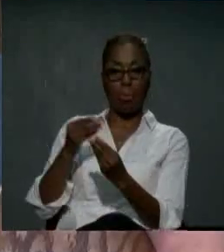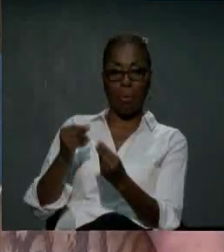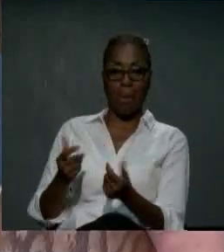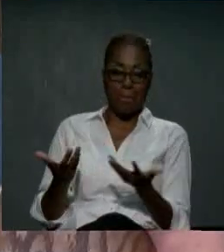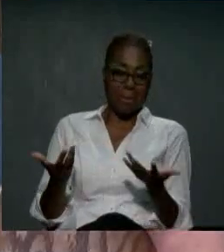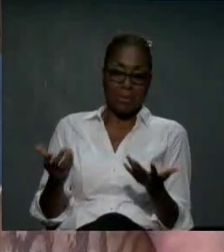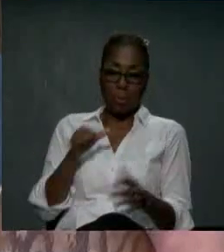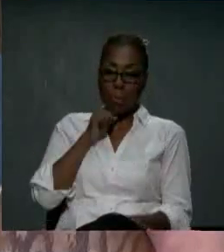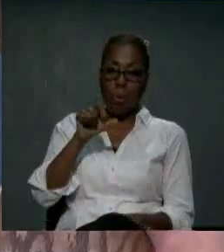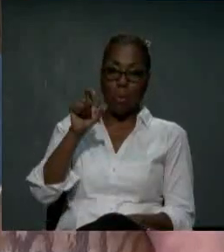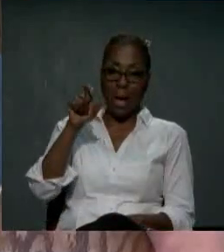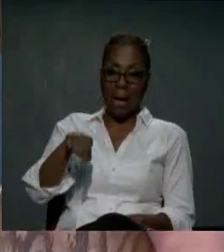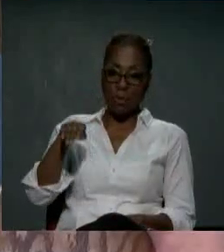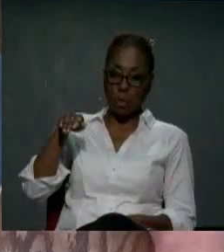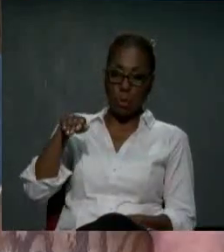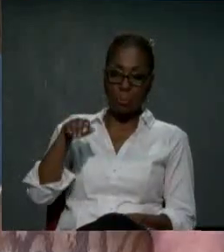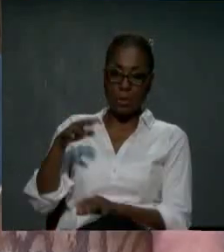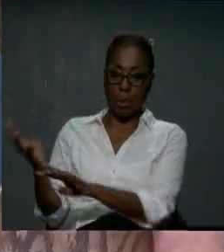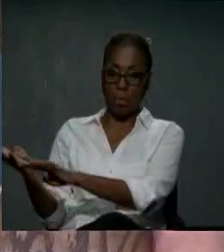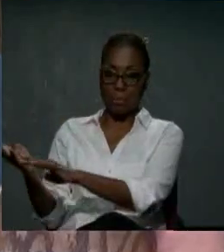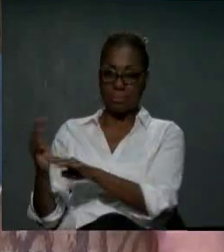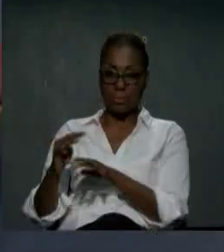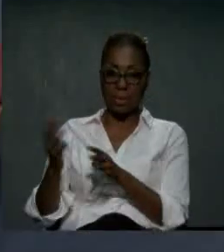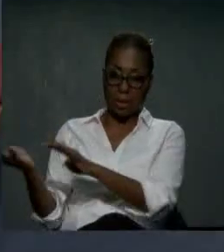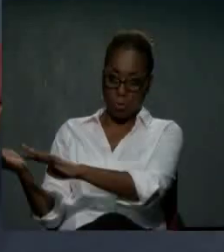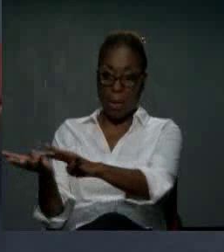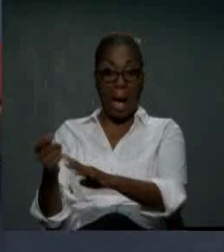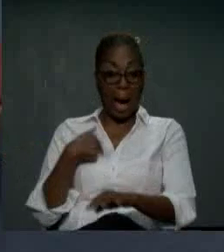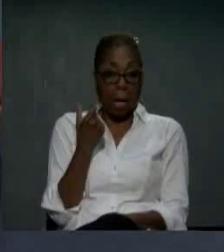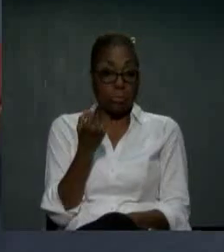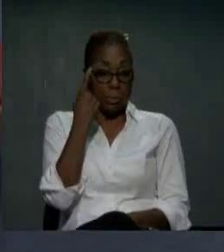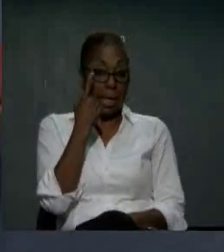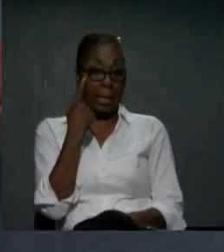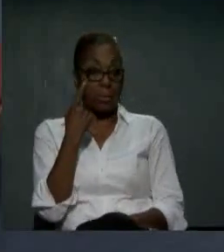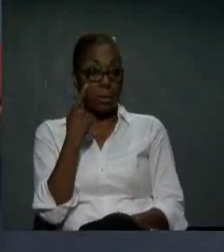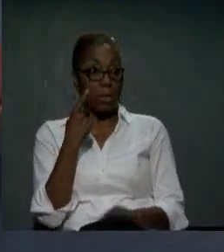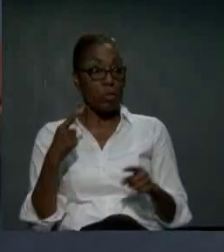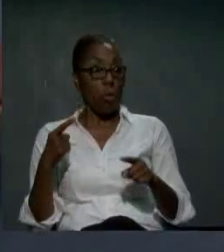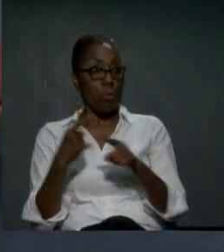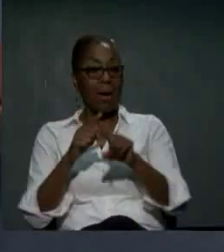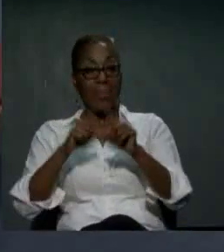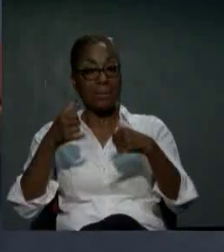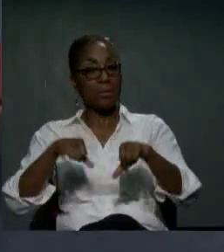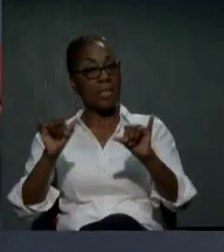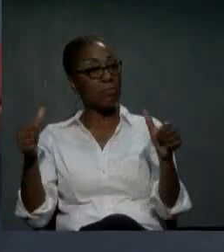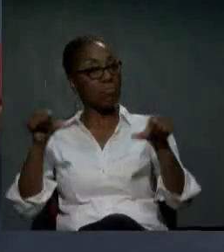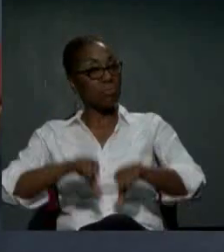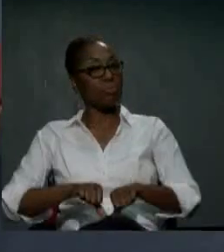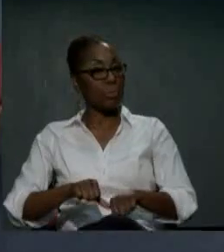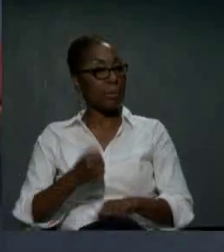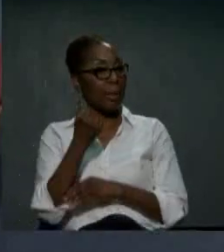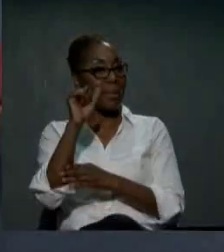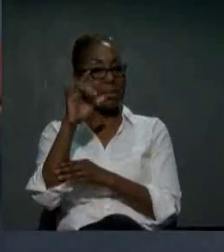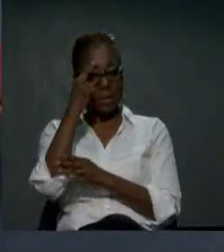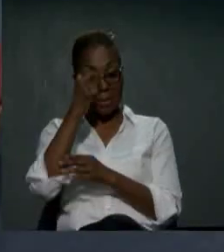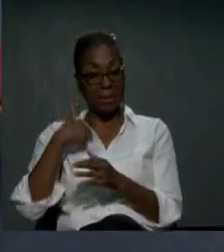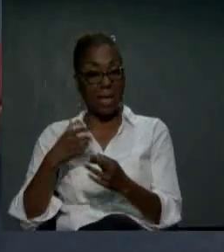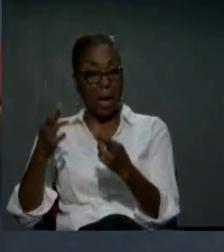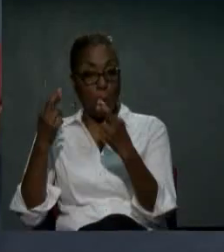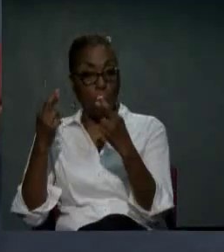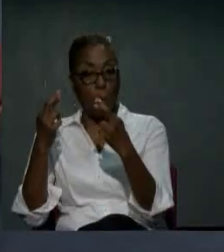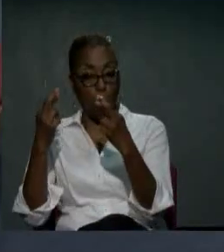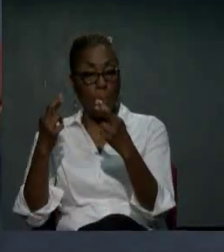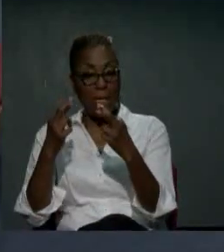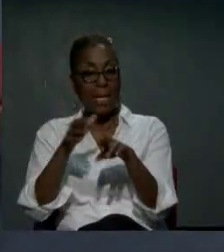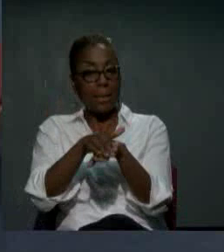so it won't have to go downstream necessarily. I understand your rebuttal. I'm still going to be against it because I hope that this just